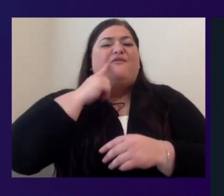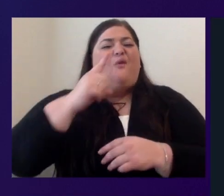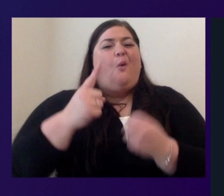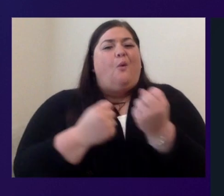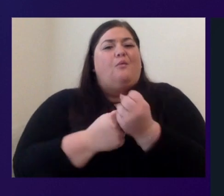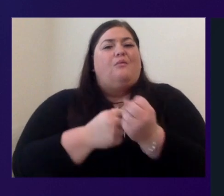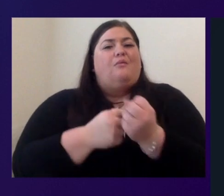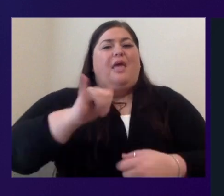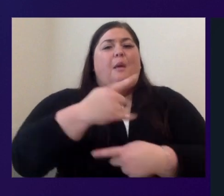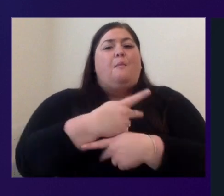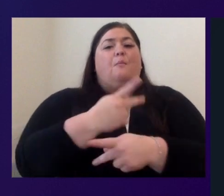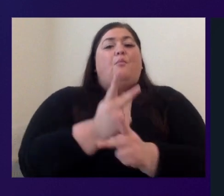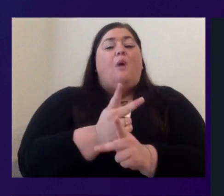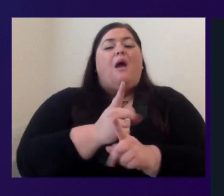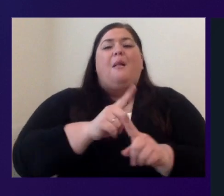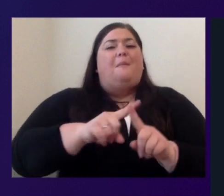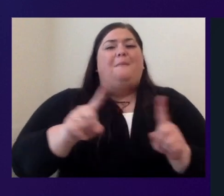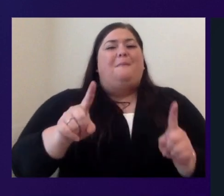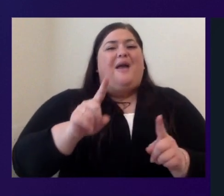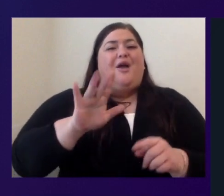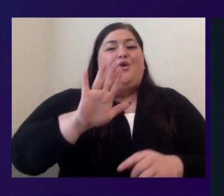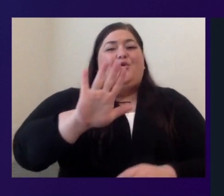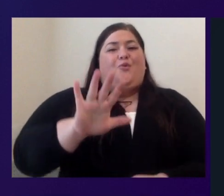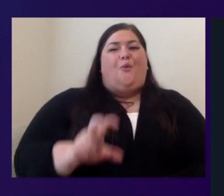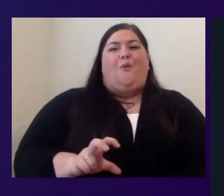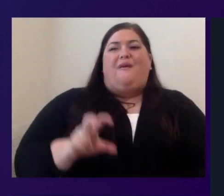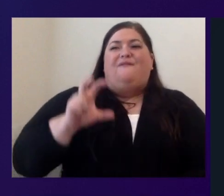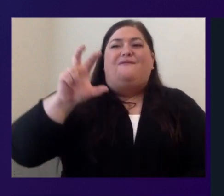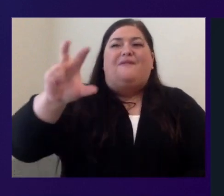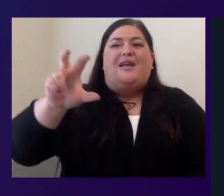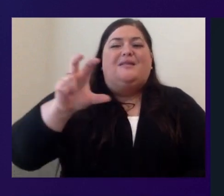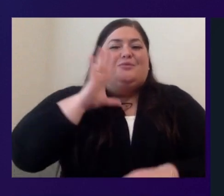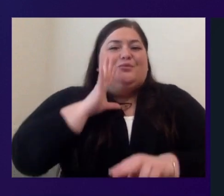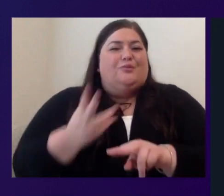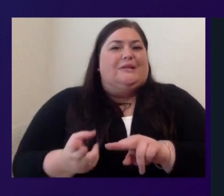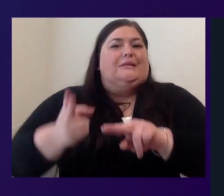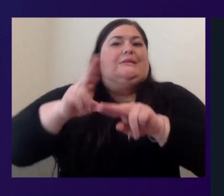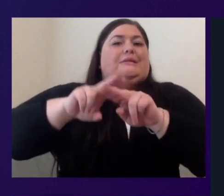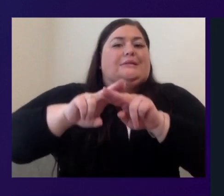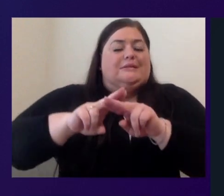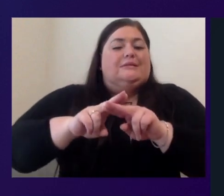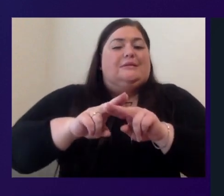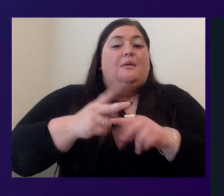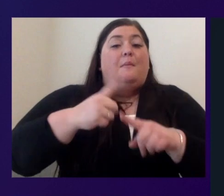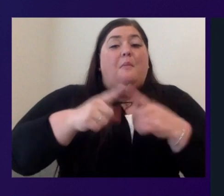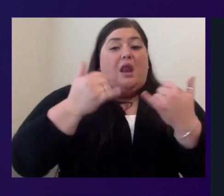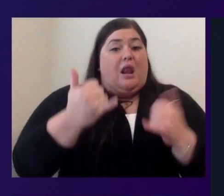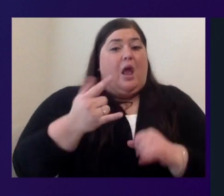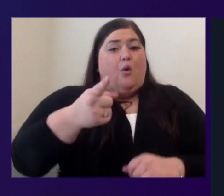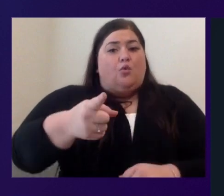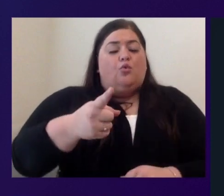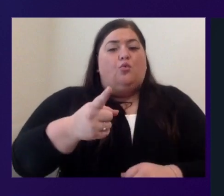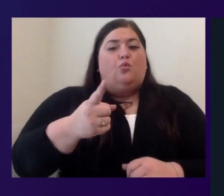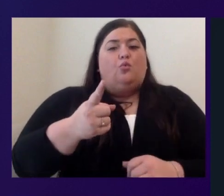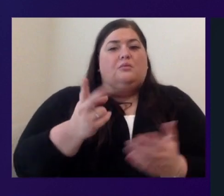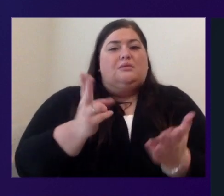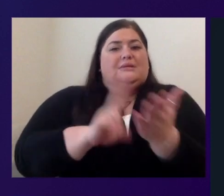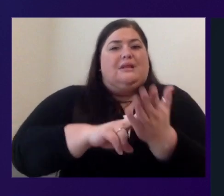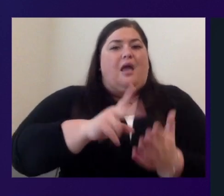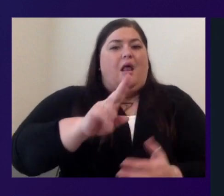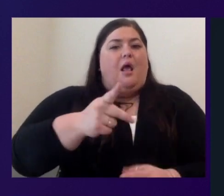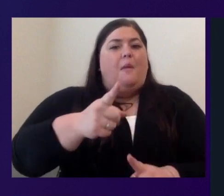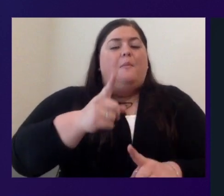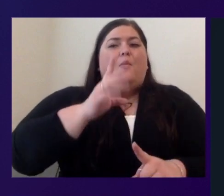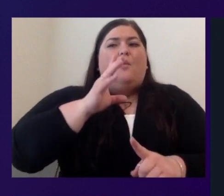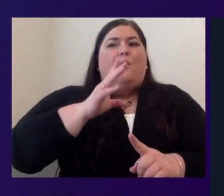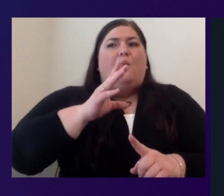goes high. And then even if you are ready to invest, you are signing up for a lot of time, right? It takes time